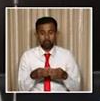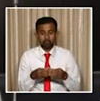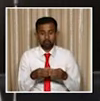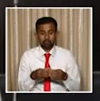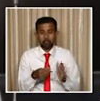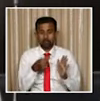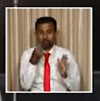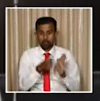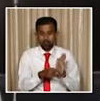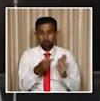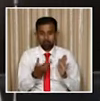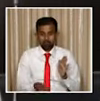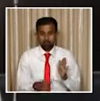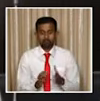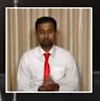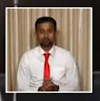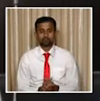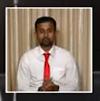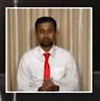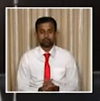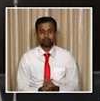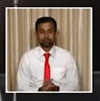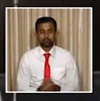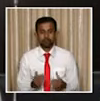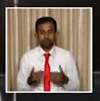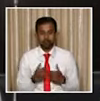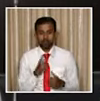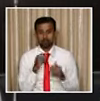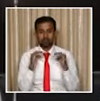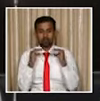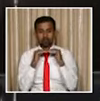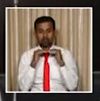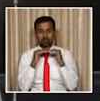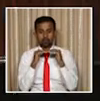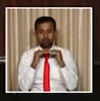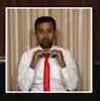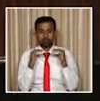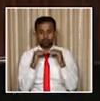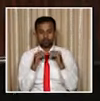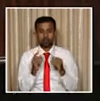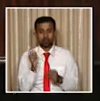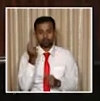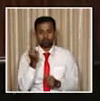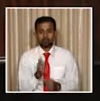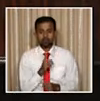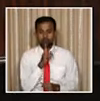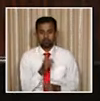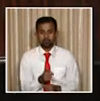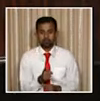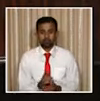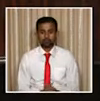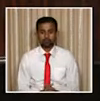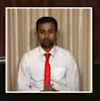the truth. May justice prevail. Thank you.